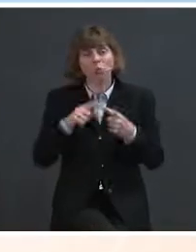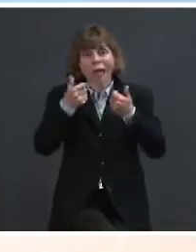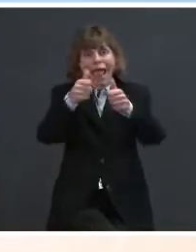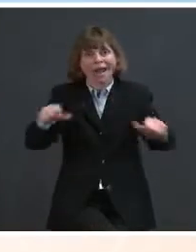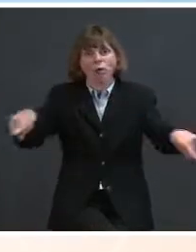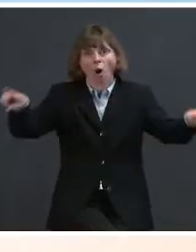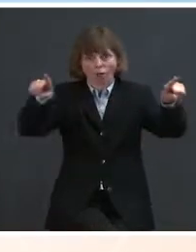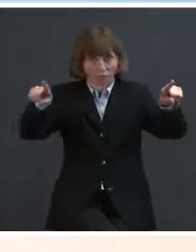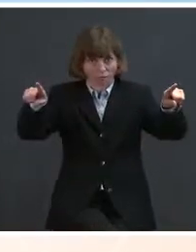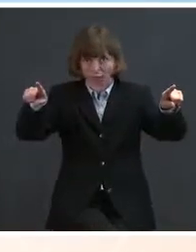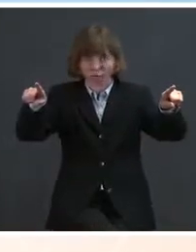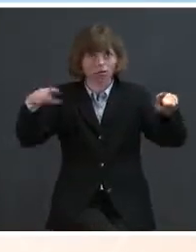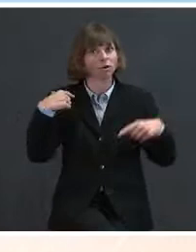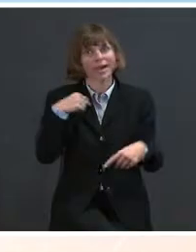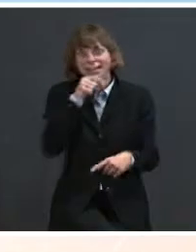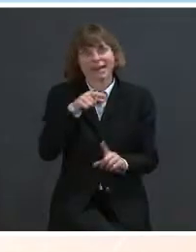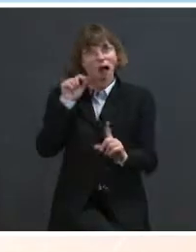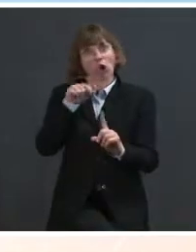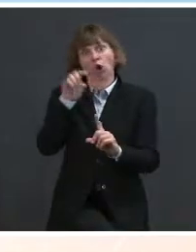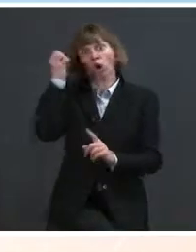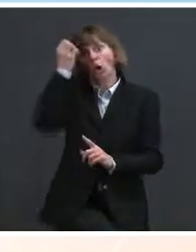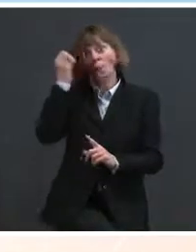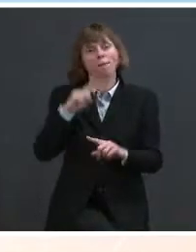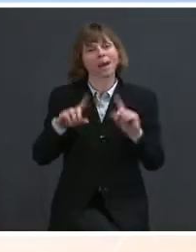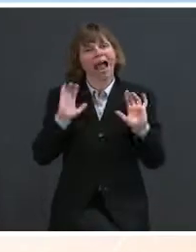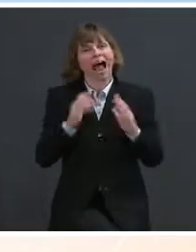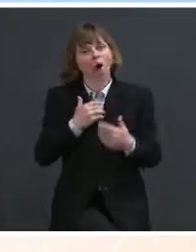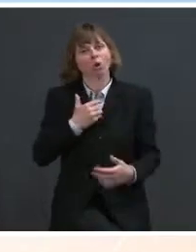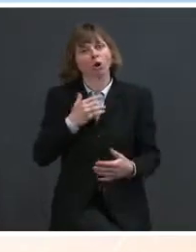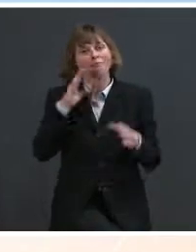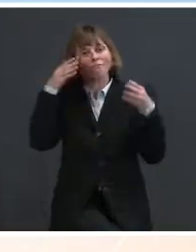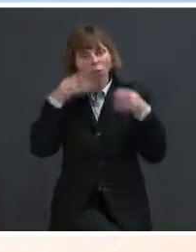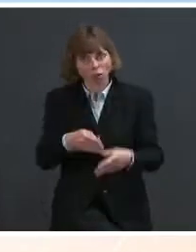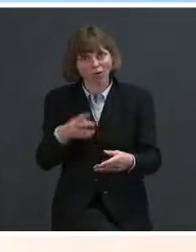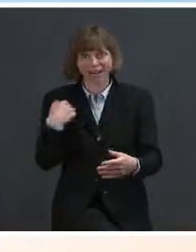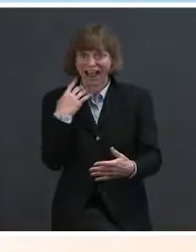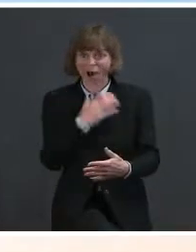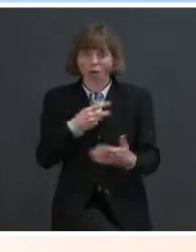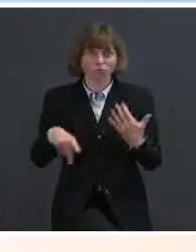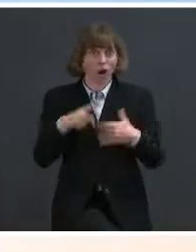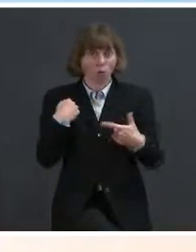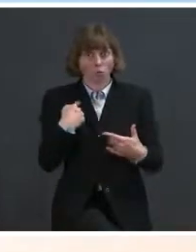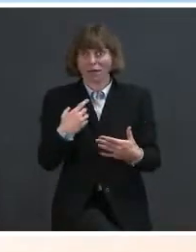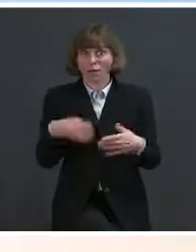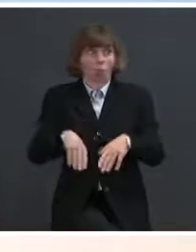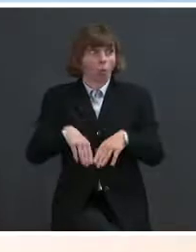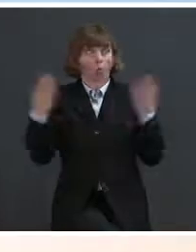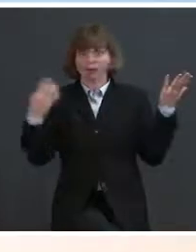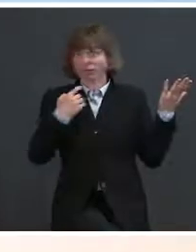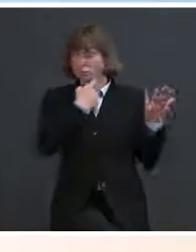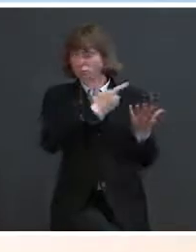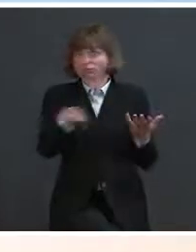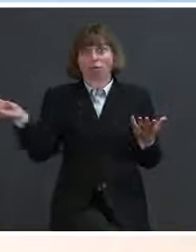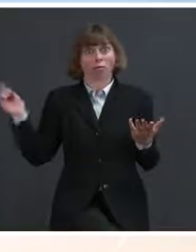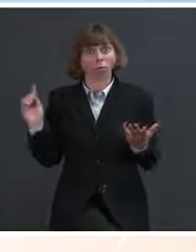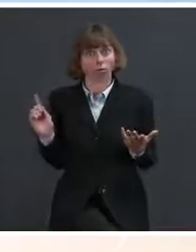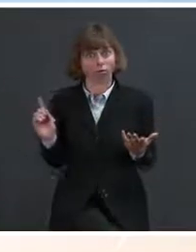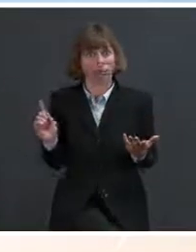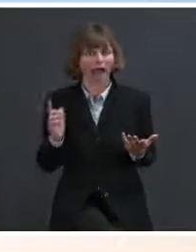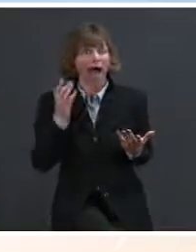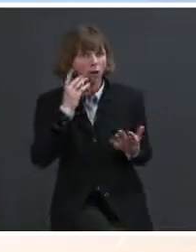This is about our focus and our priority, which we have been very public and clearly stated. And what you're referencing in terms